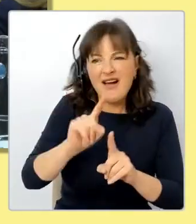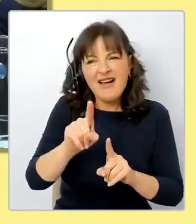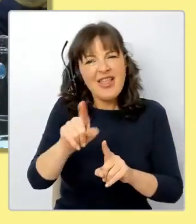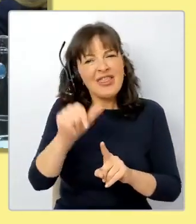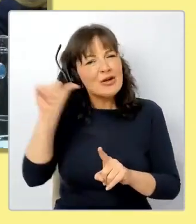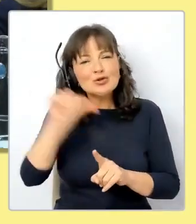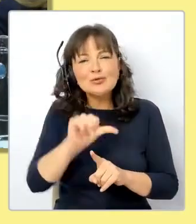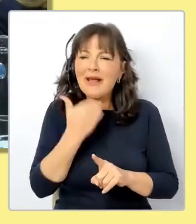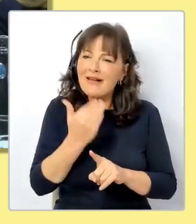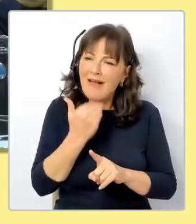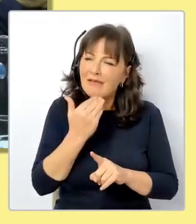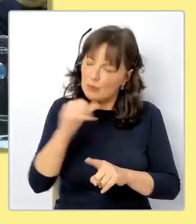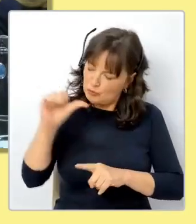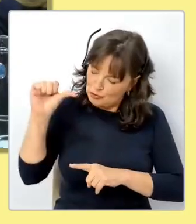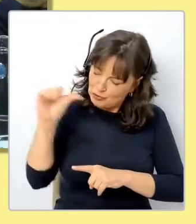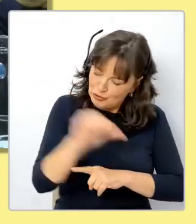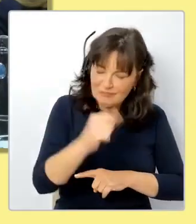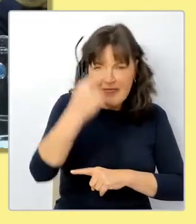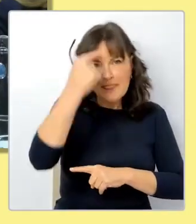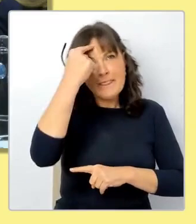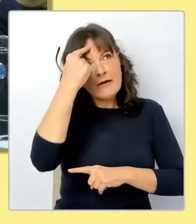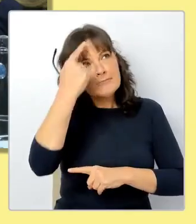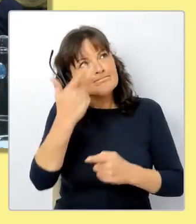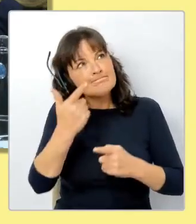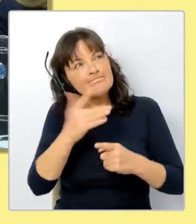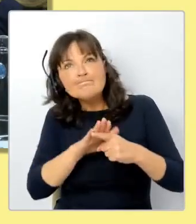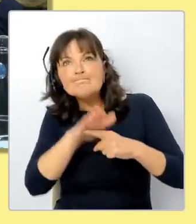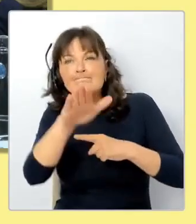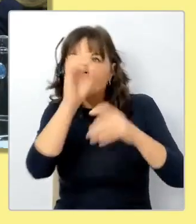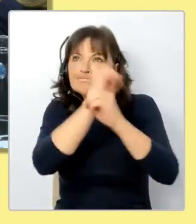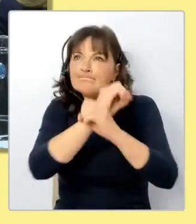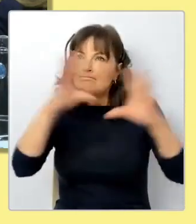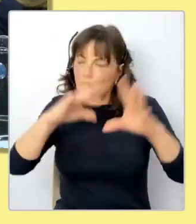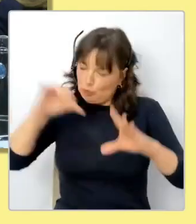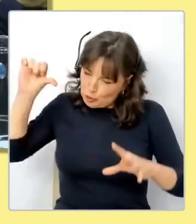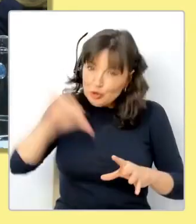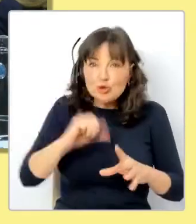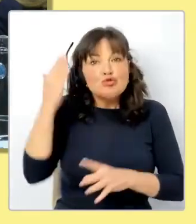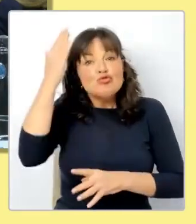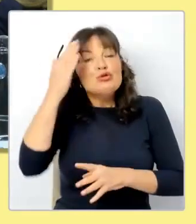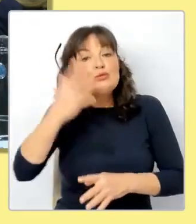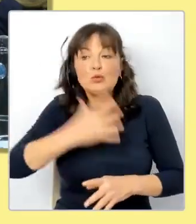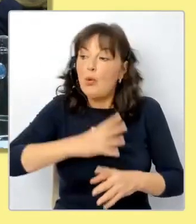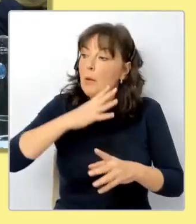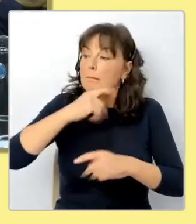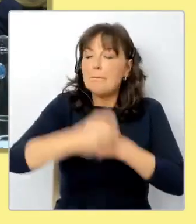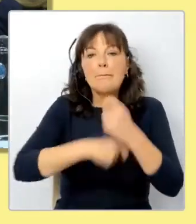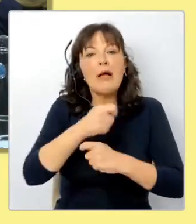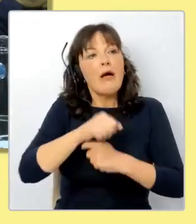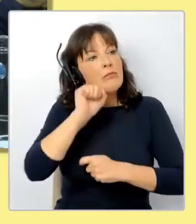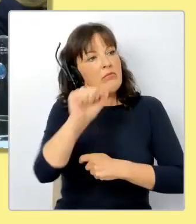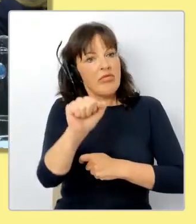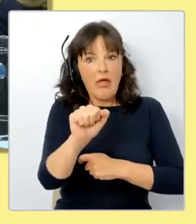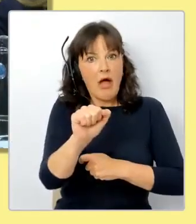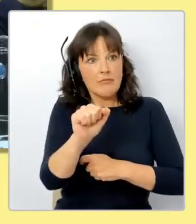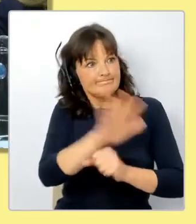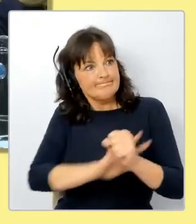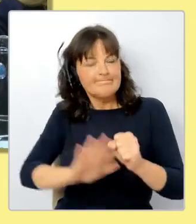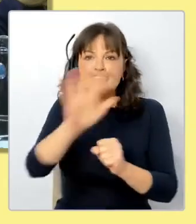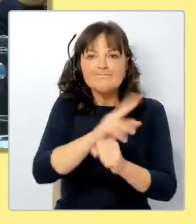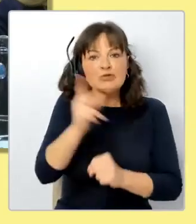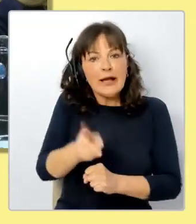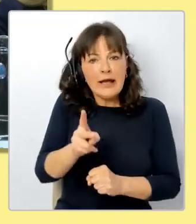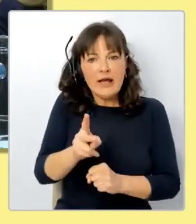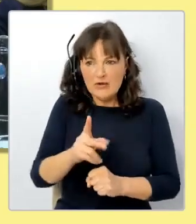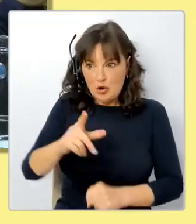is nothing short of being once again that sovereign nation that won't be told what to do, because we make our